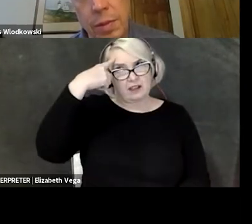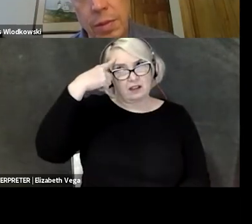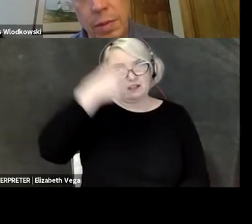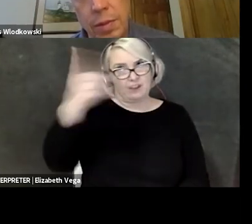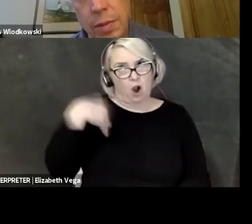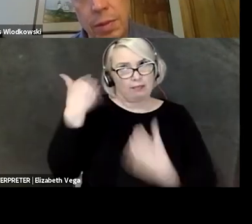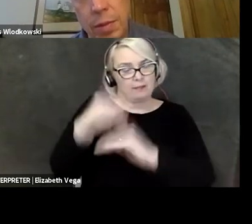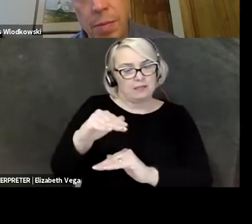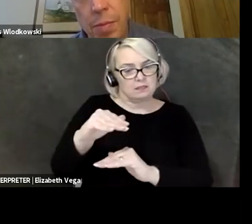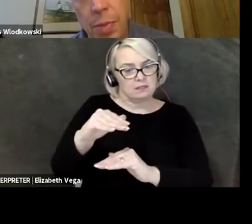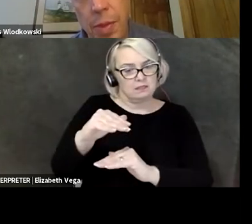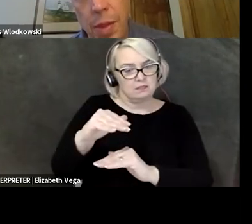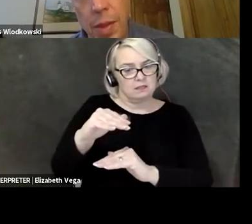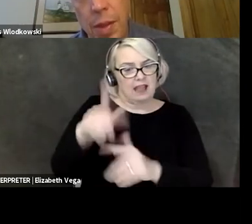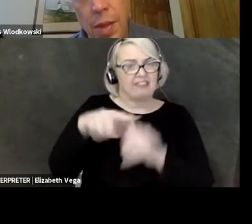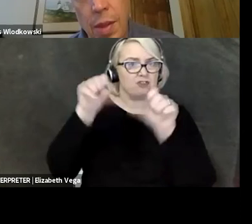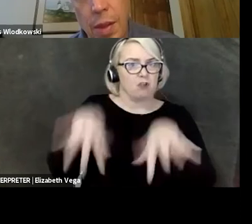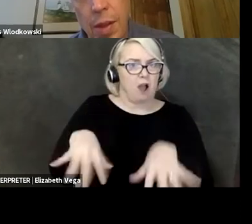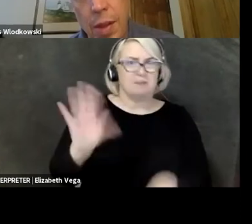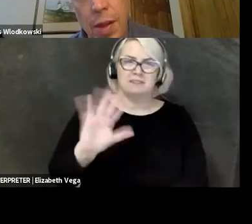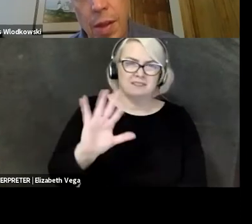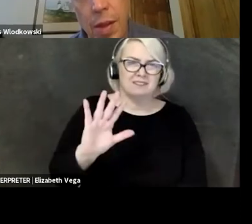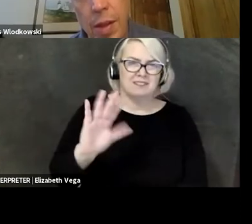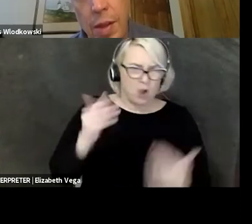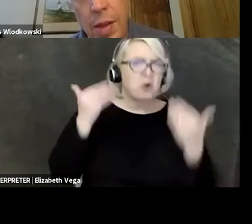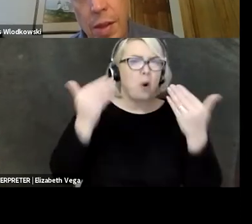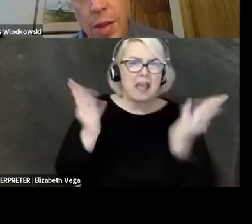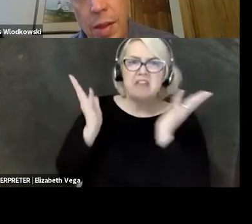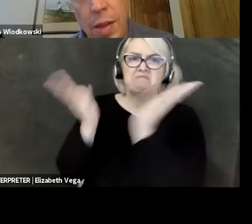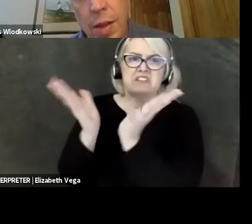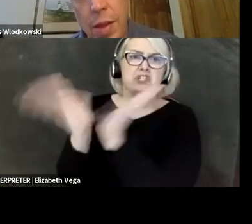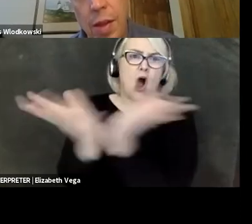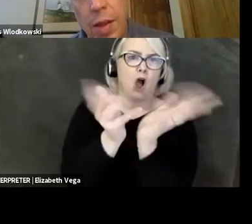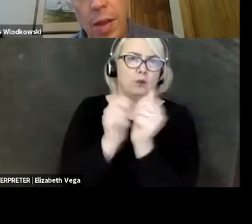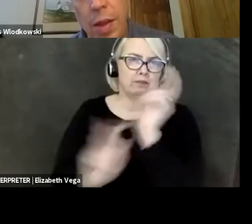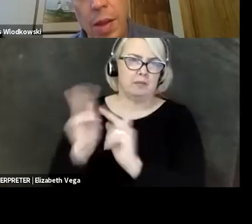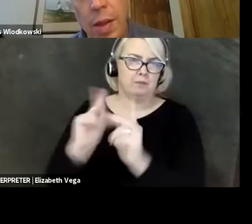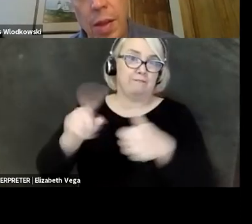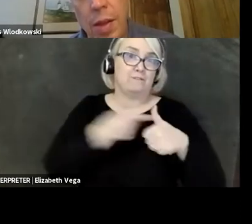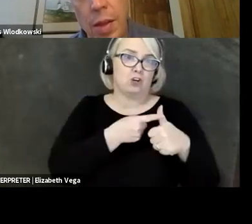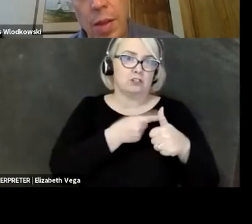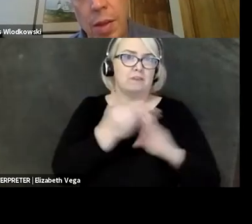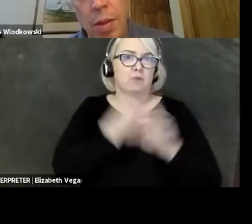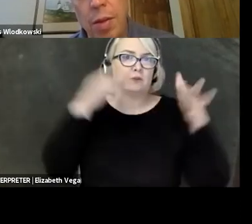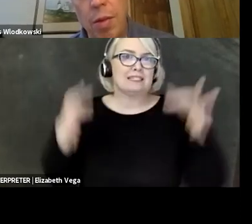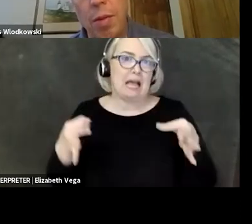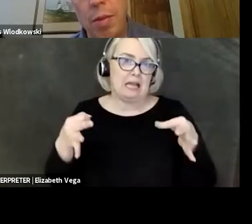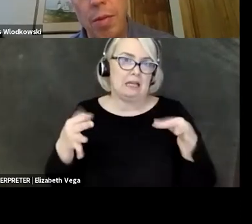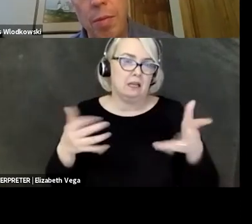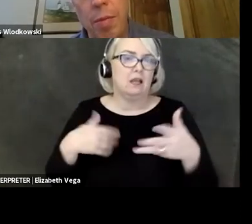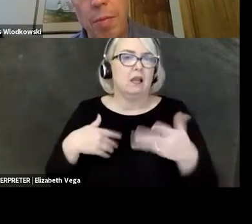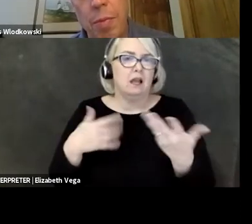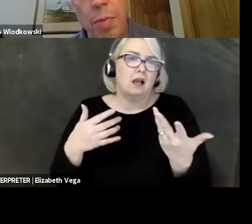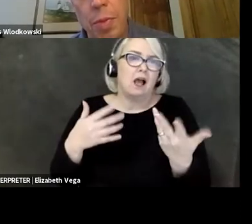to people first. Mm-hmm. Because honestly, and I try to make this aware everywhere that I discuss